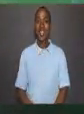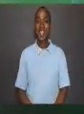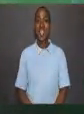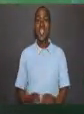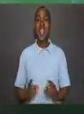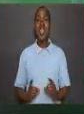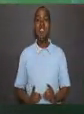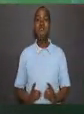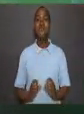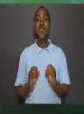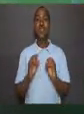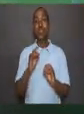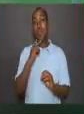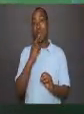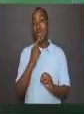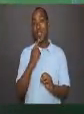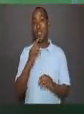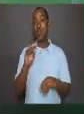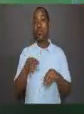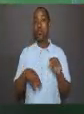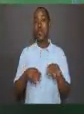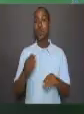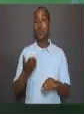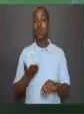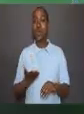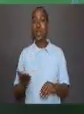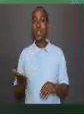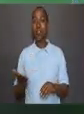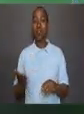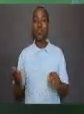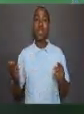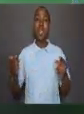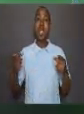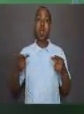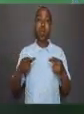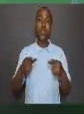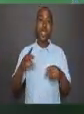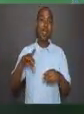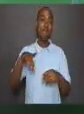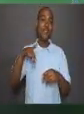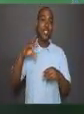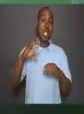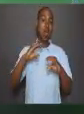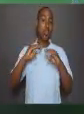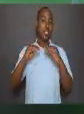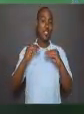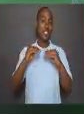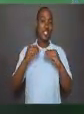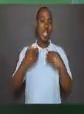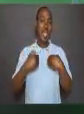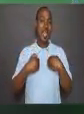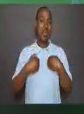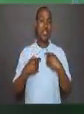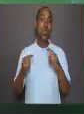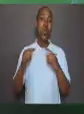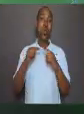Diffusion is the movement of particles from an area of high concentration to an